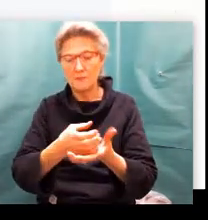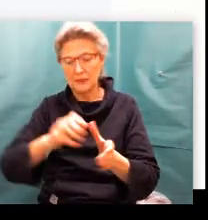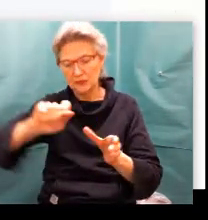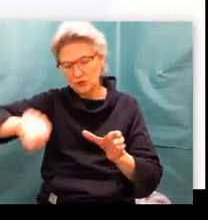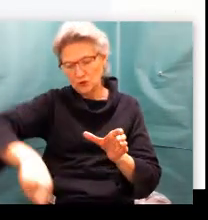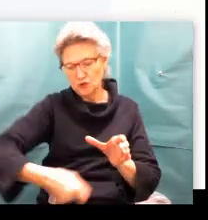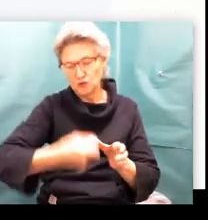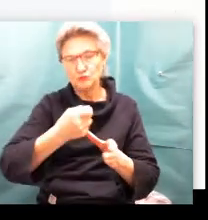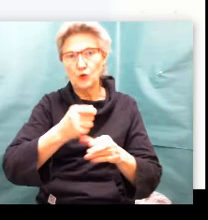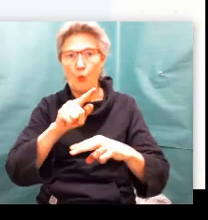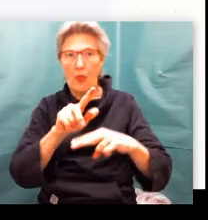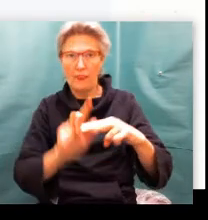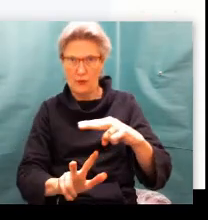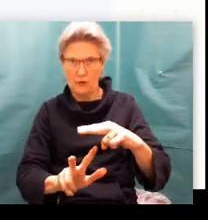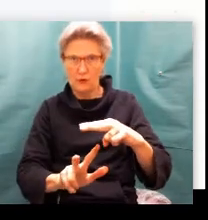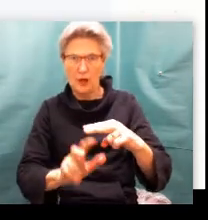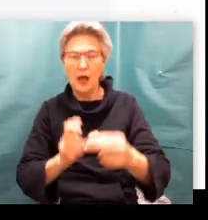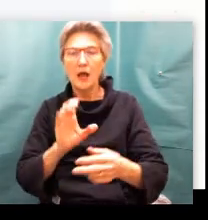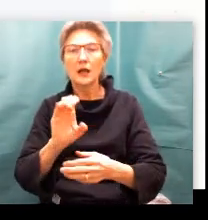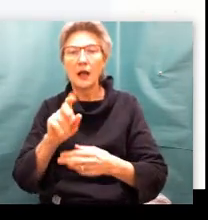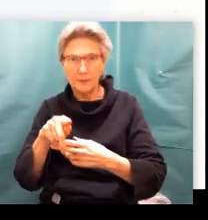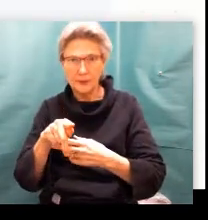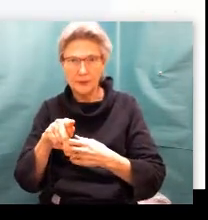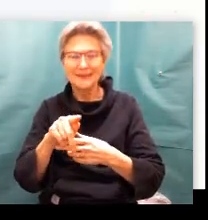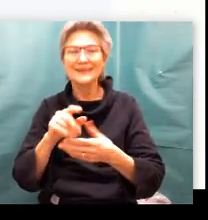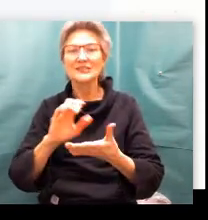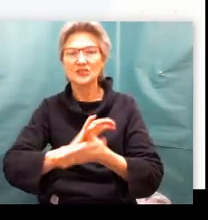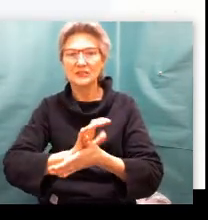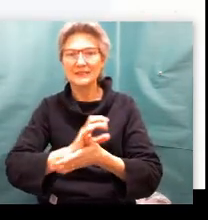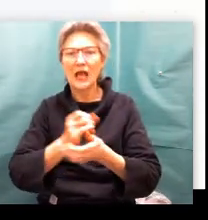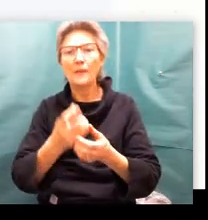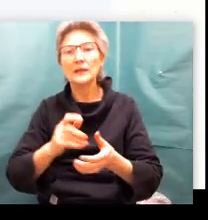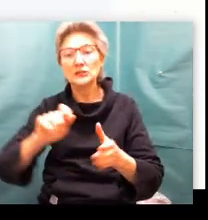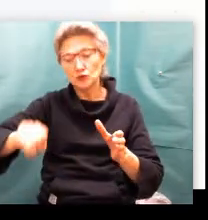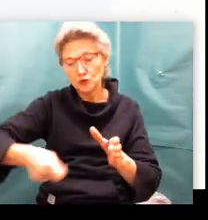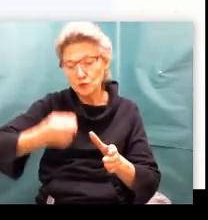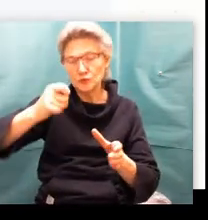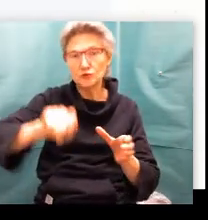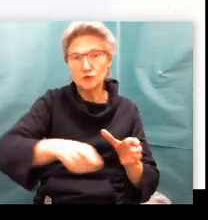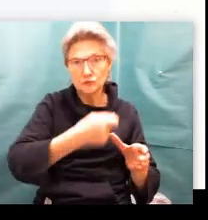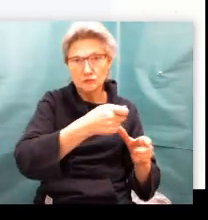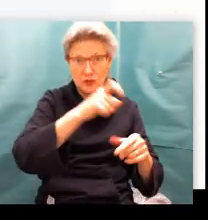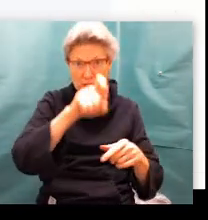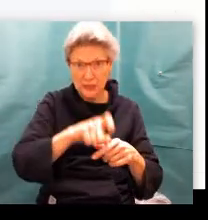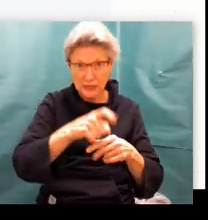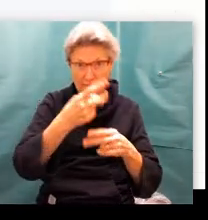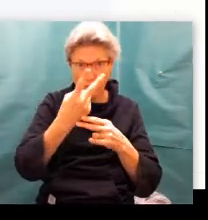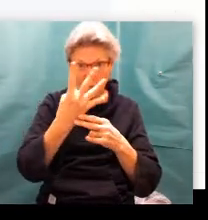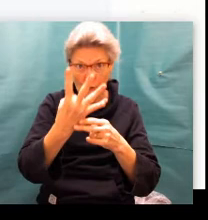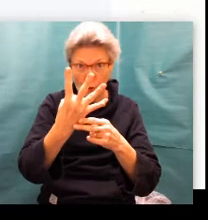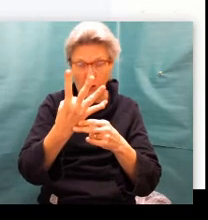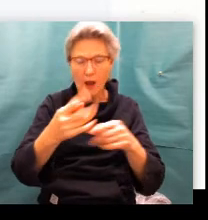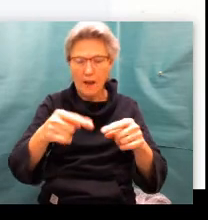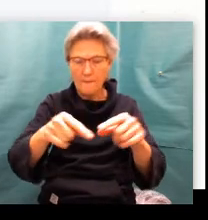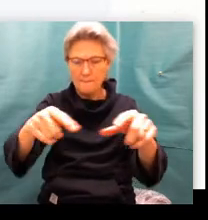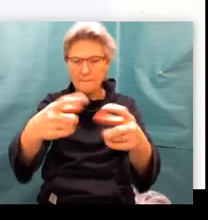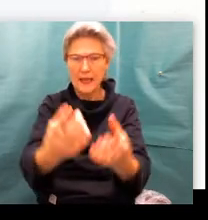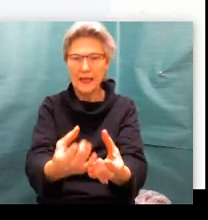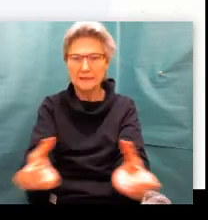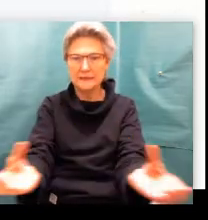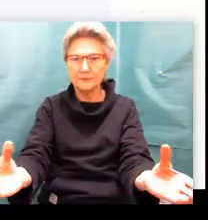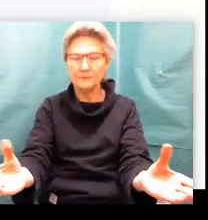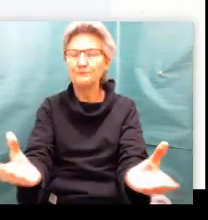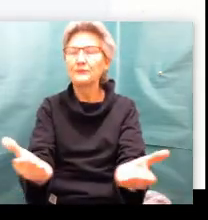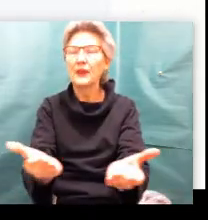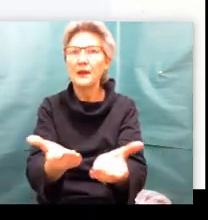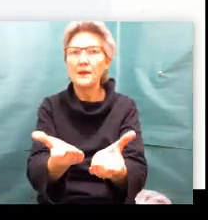cheese. How many scoops of cheese does she need for the 4 pans? So I want you to reread this problem to yourself, start to